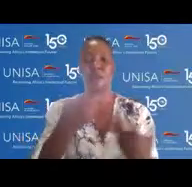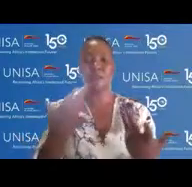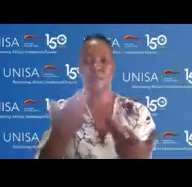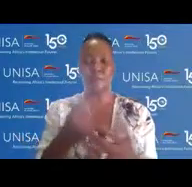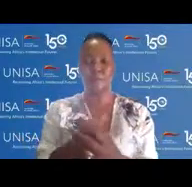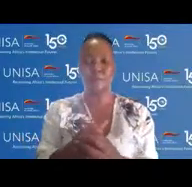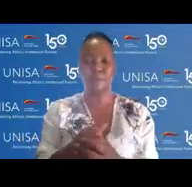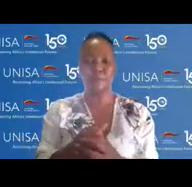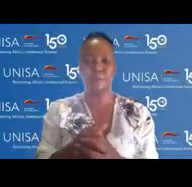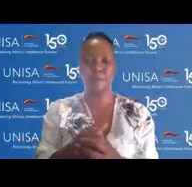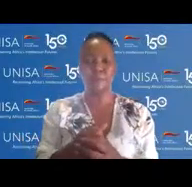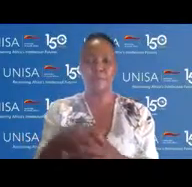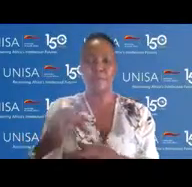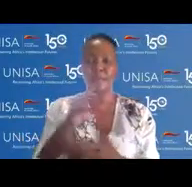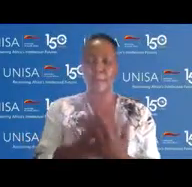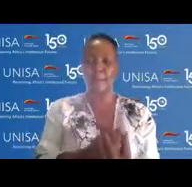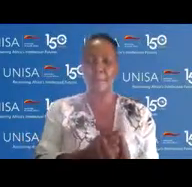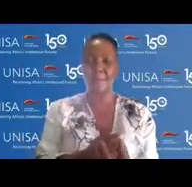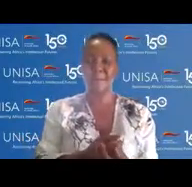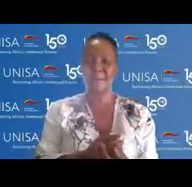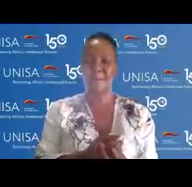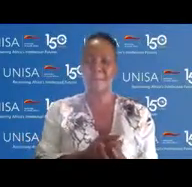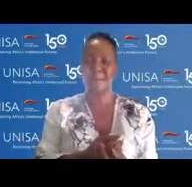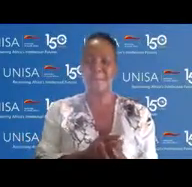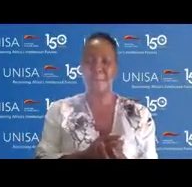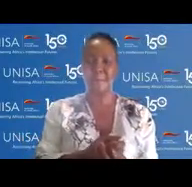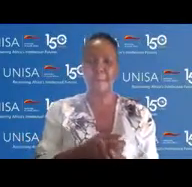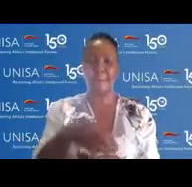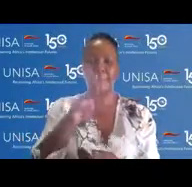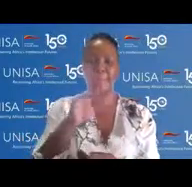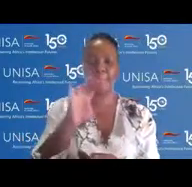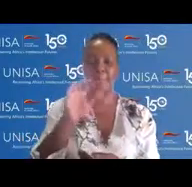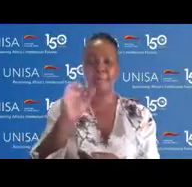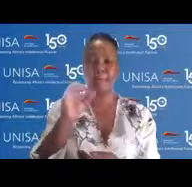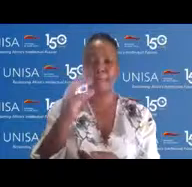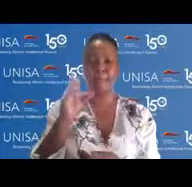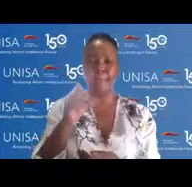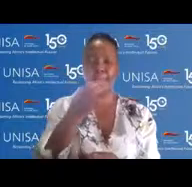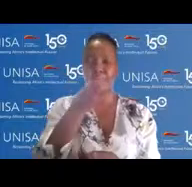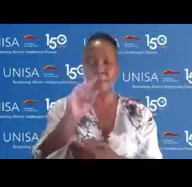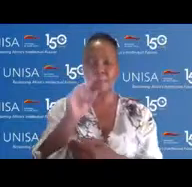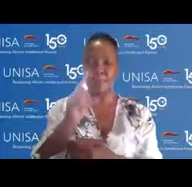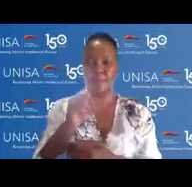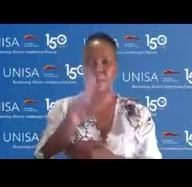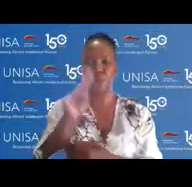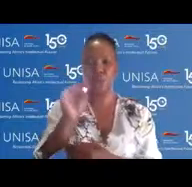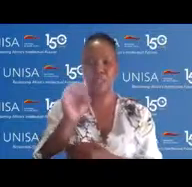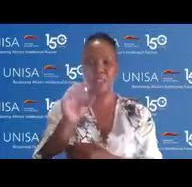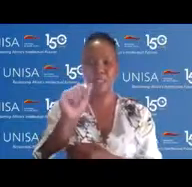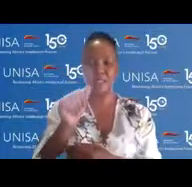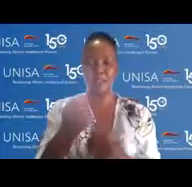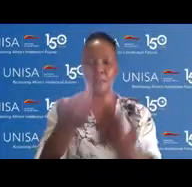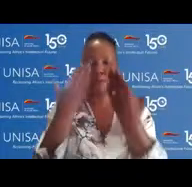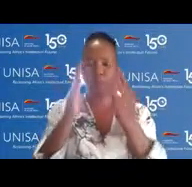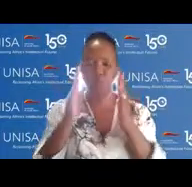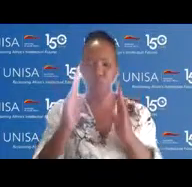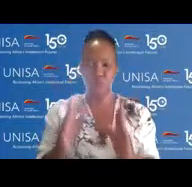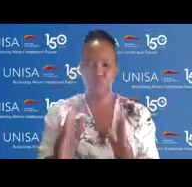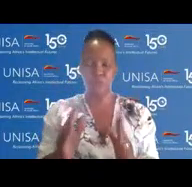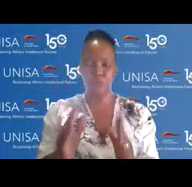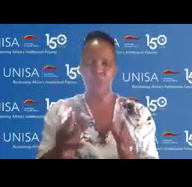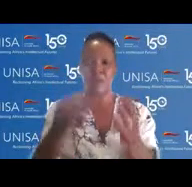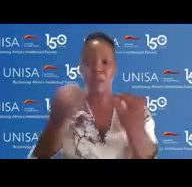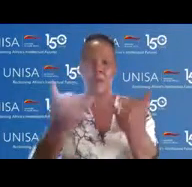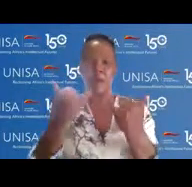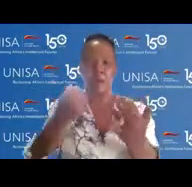Yes. I just want to highlight as well. Remember, it's UNISA Student. That's the current app to download.